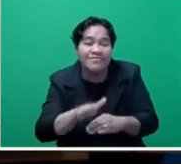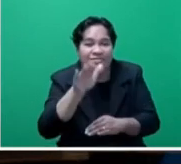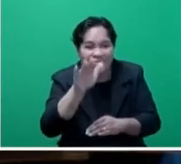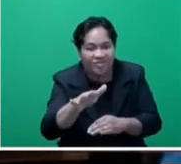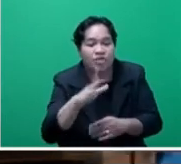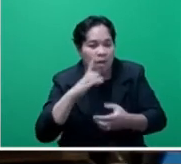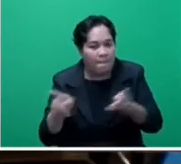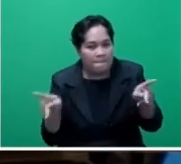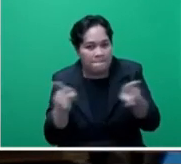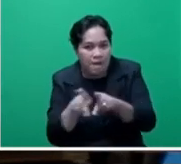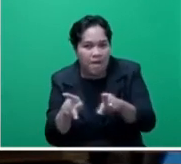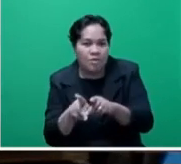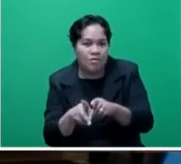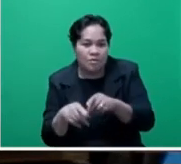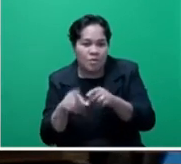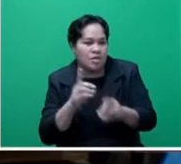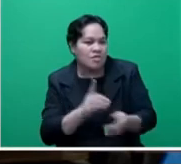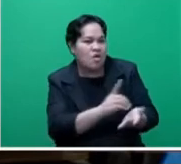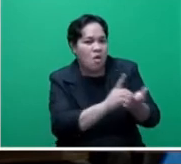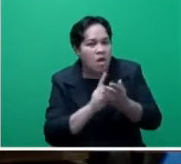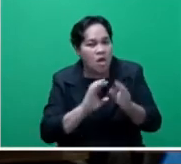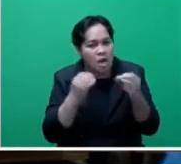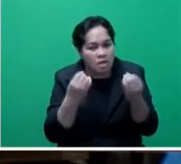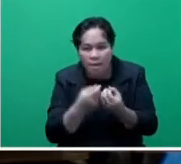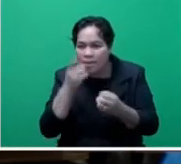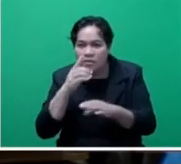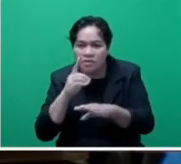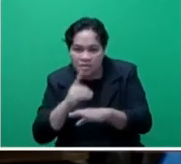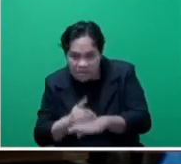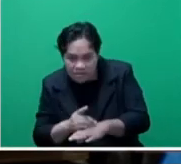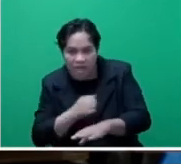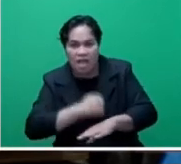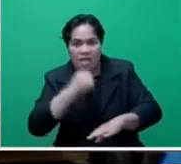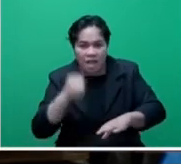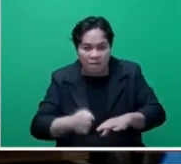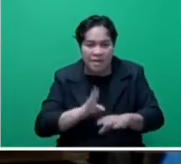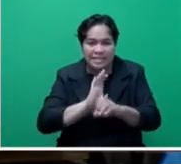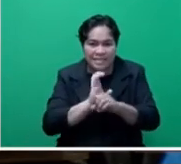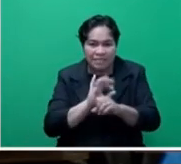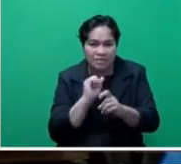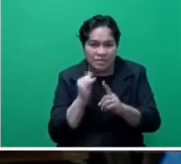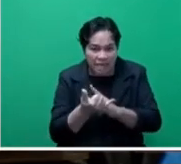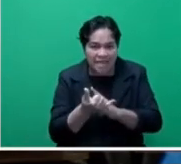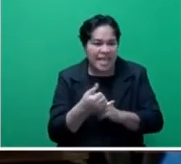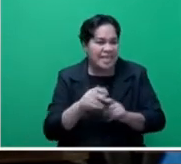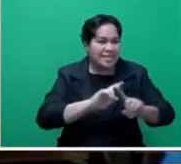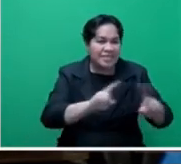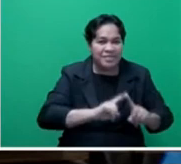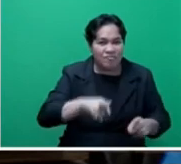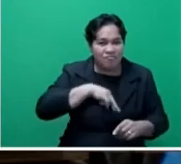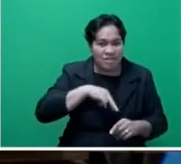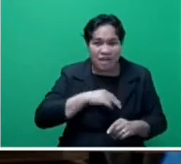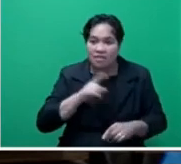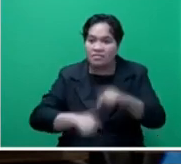with disabilities, donor organizations, government, civil society, and faith-based organizations. Programs